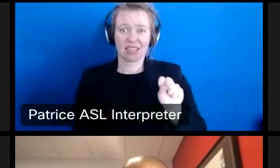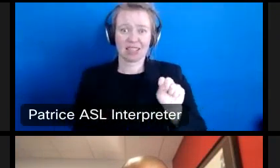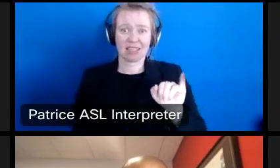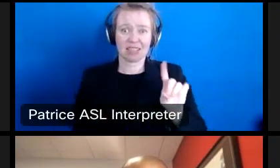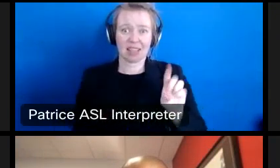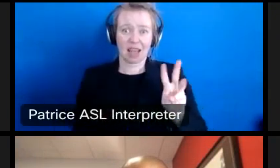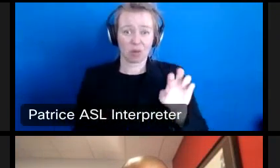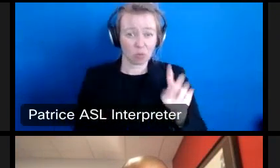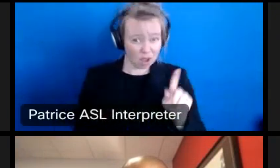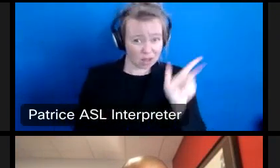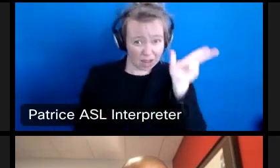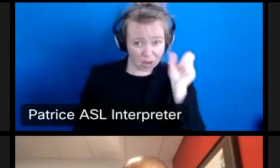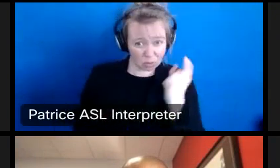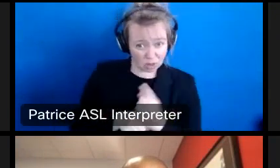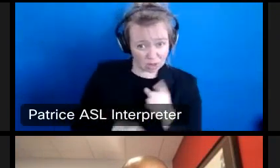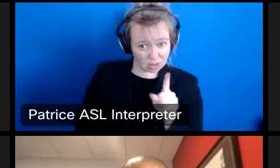heard?